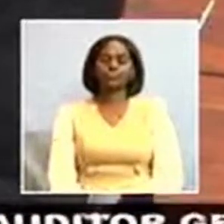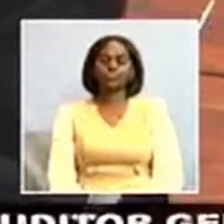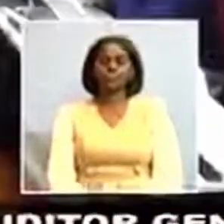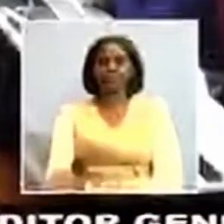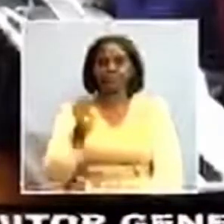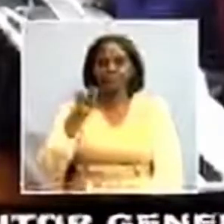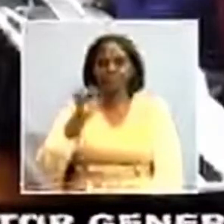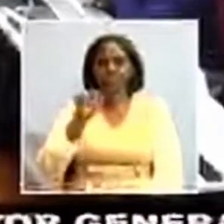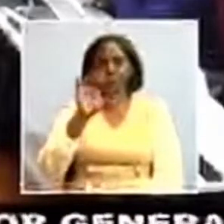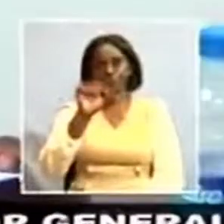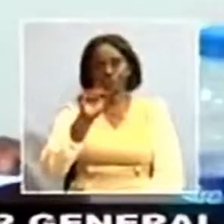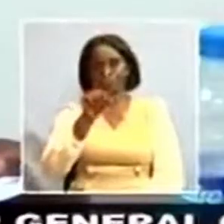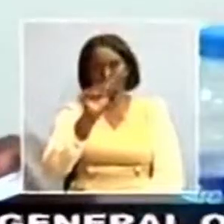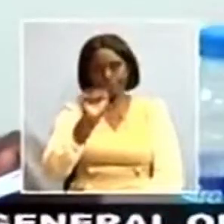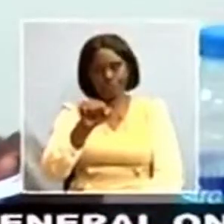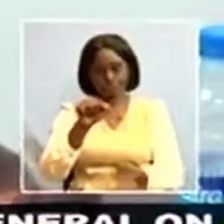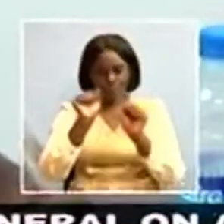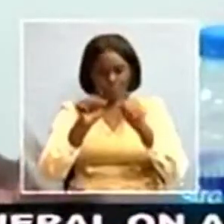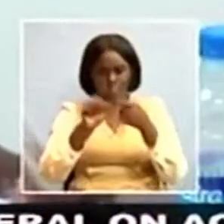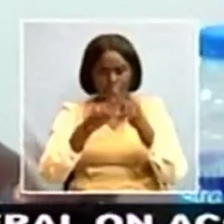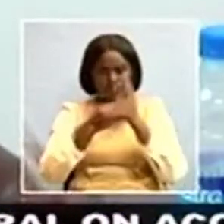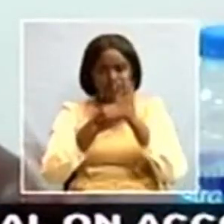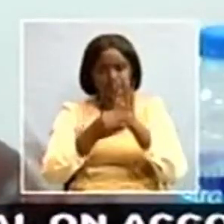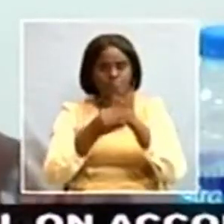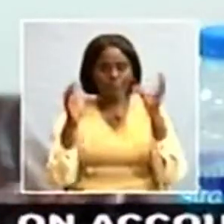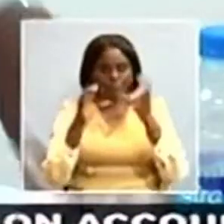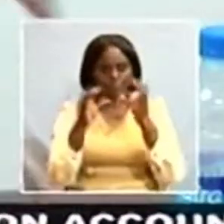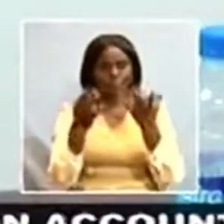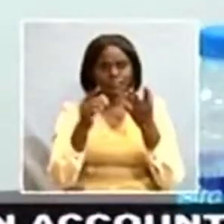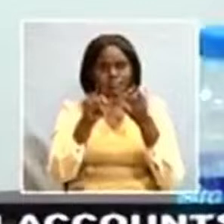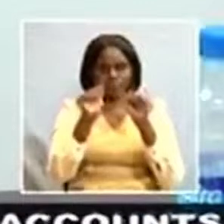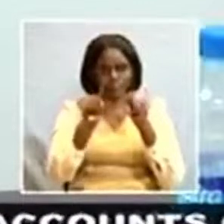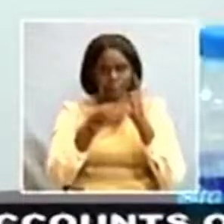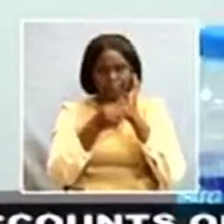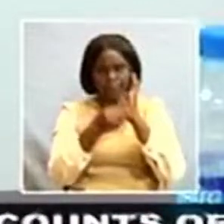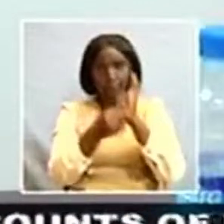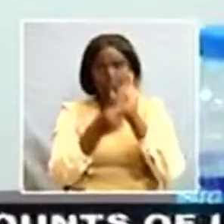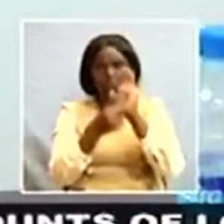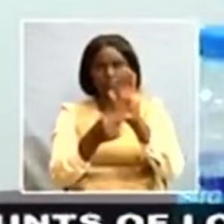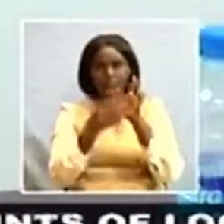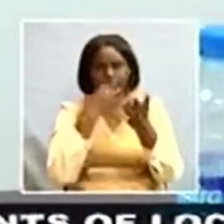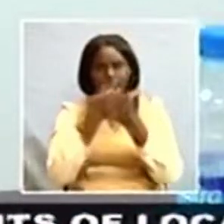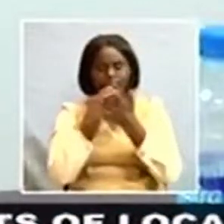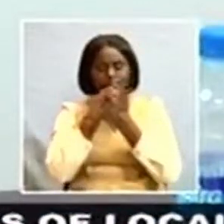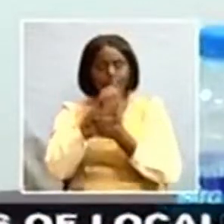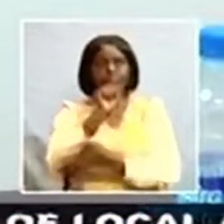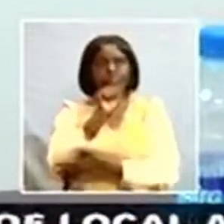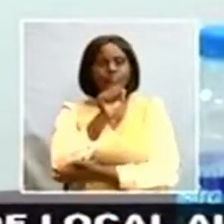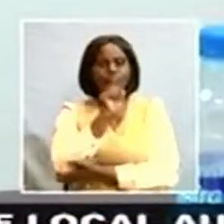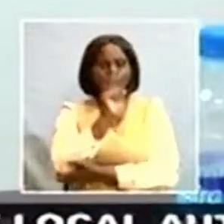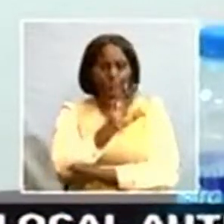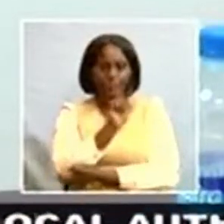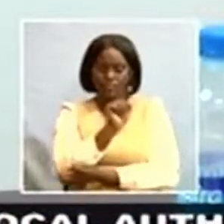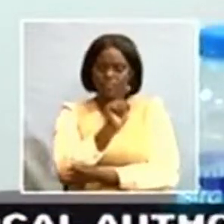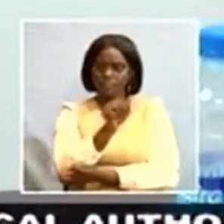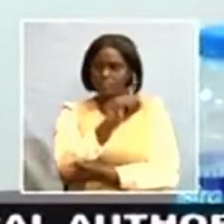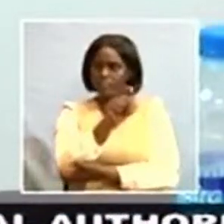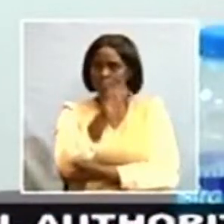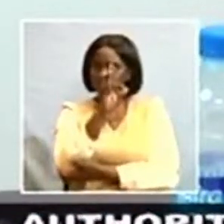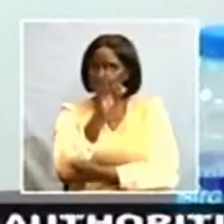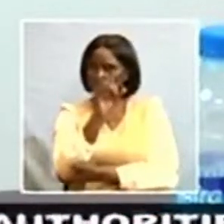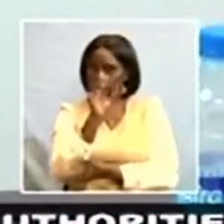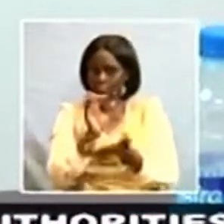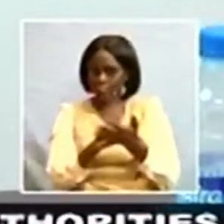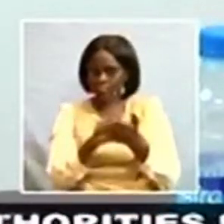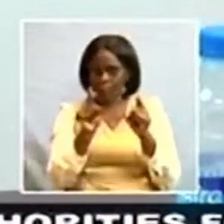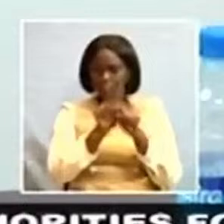Yes, are you able to guide the committee to show the evidence that indeed this 160,000